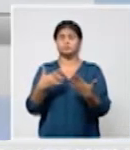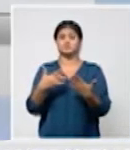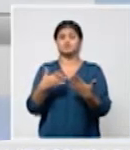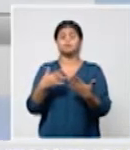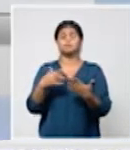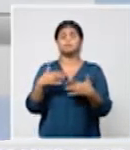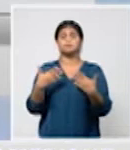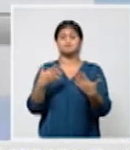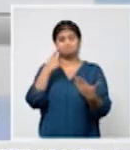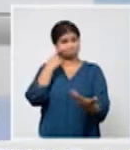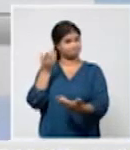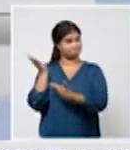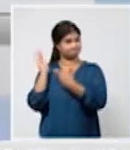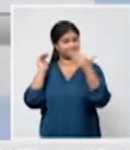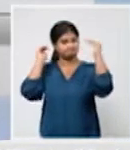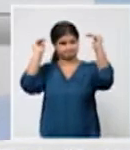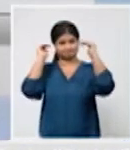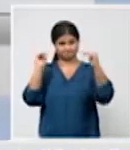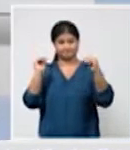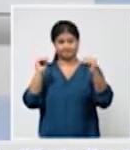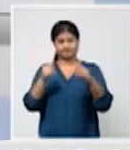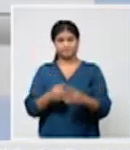are